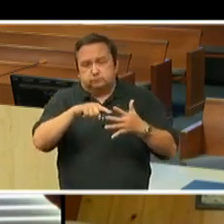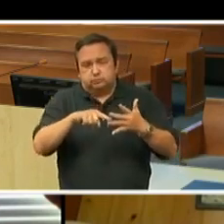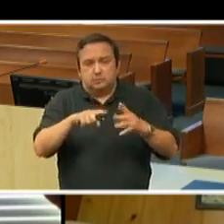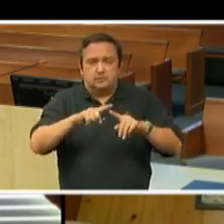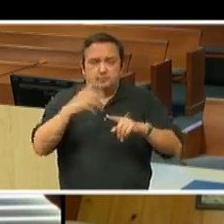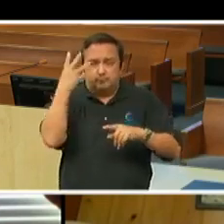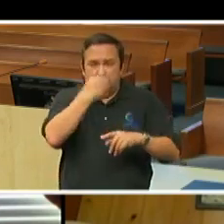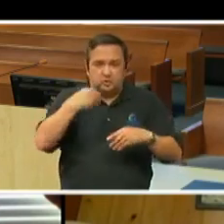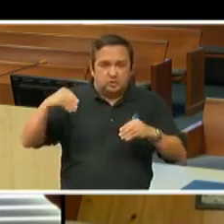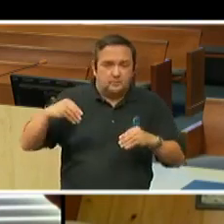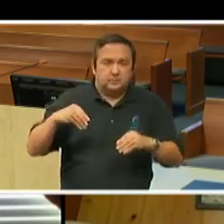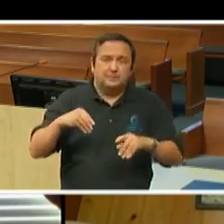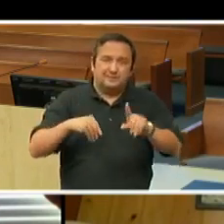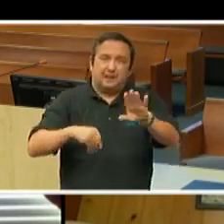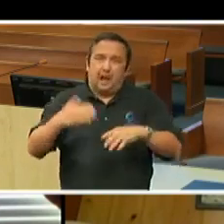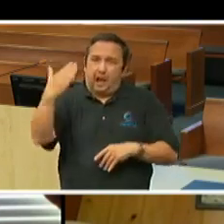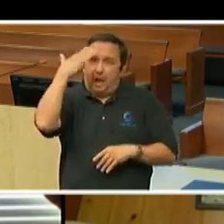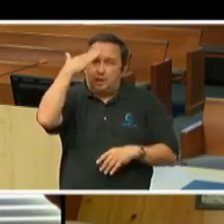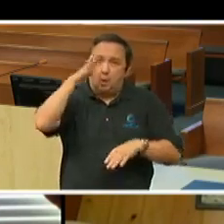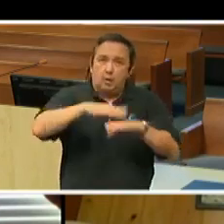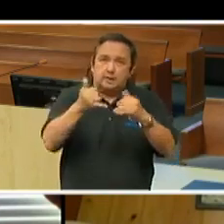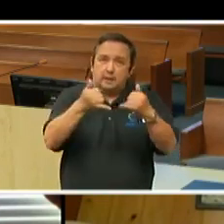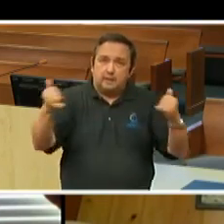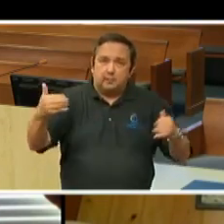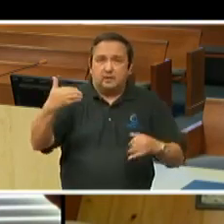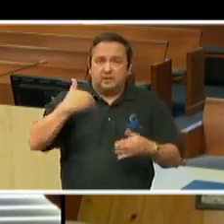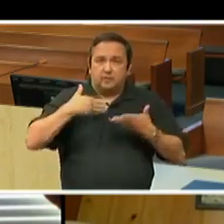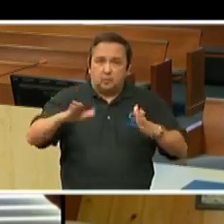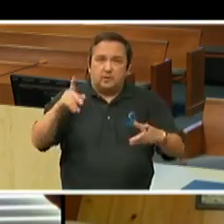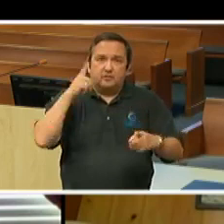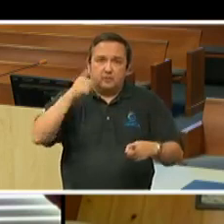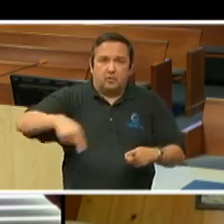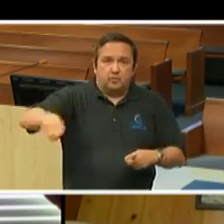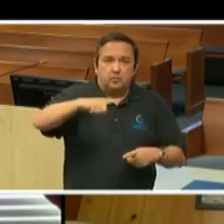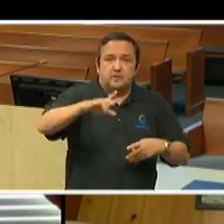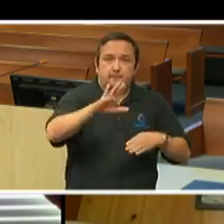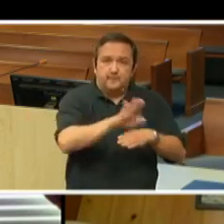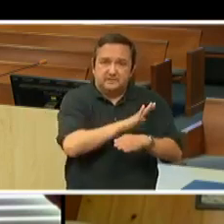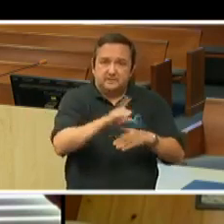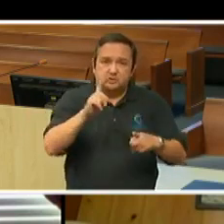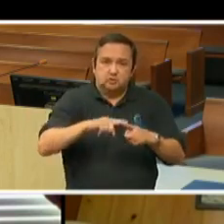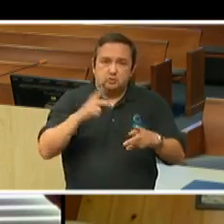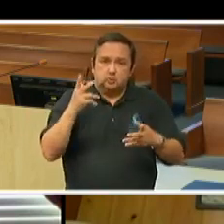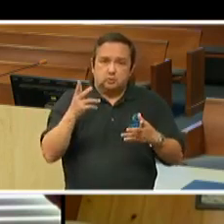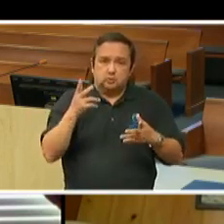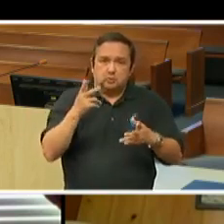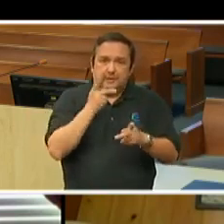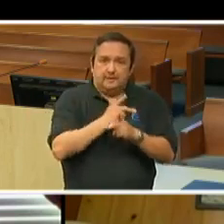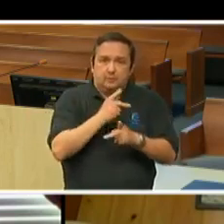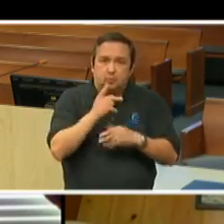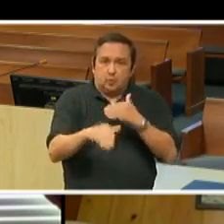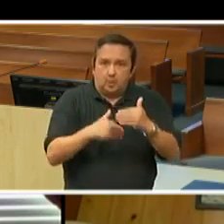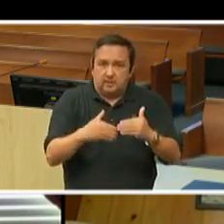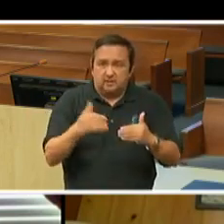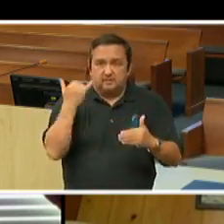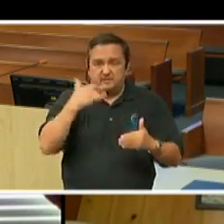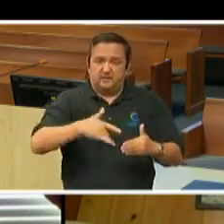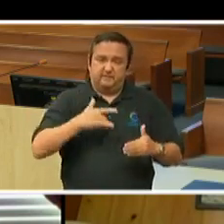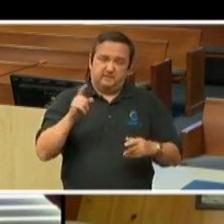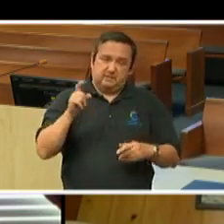but I know that online there's a way for those businesses that feel that they're